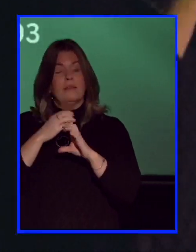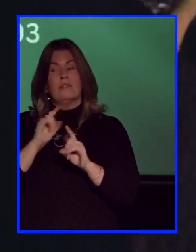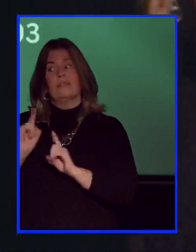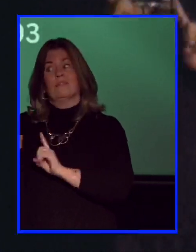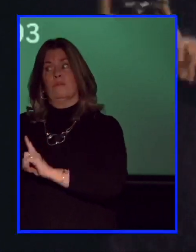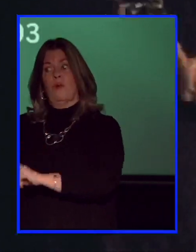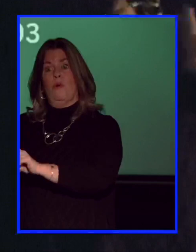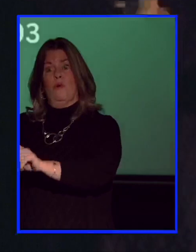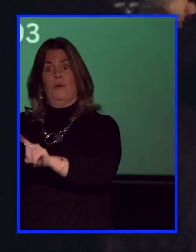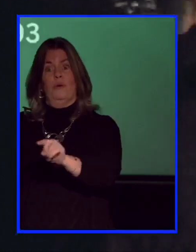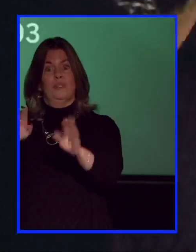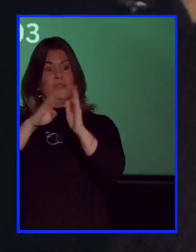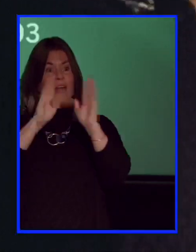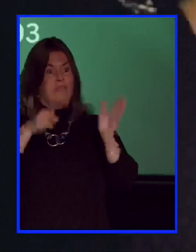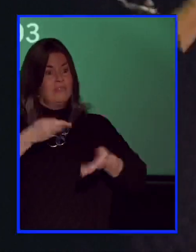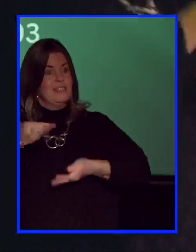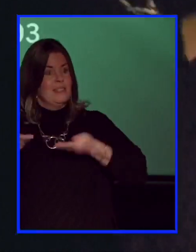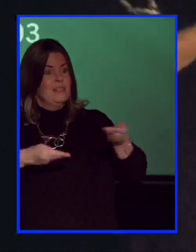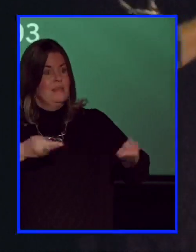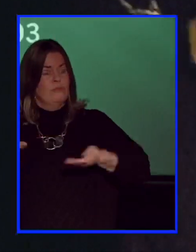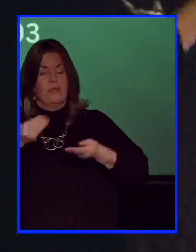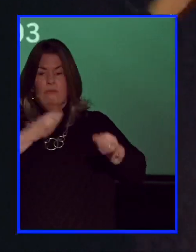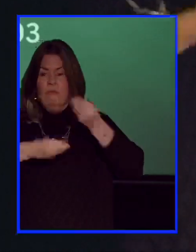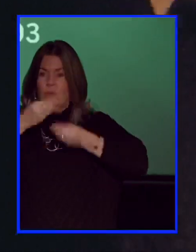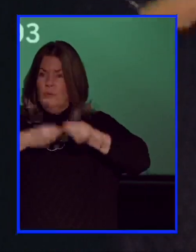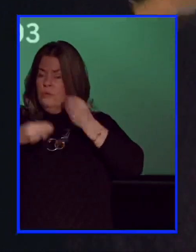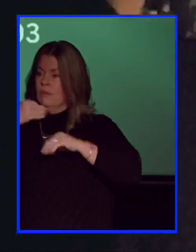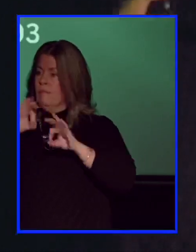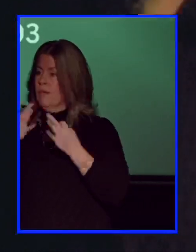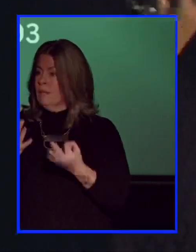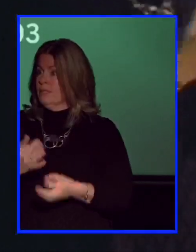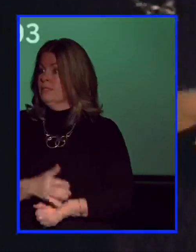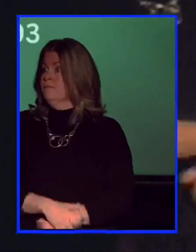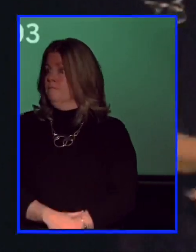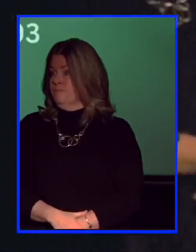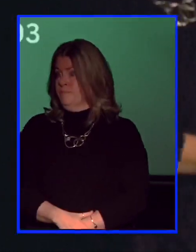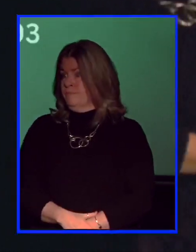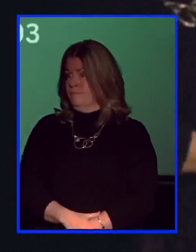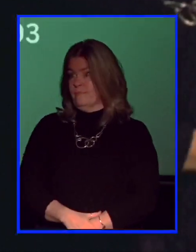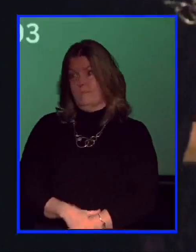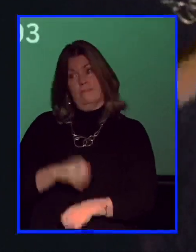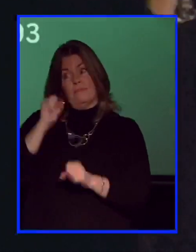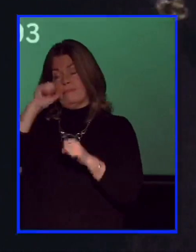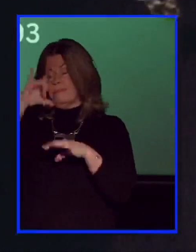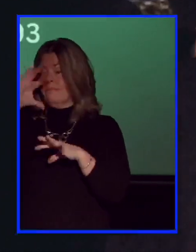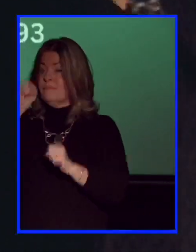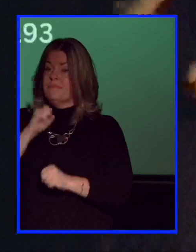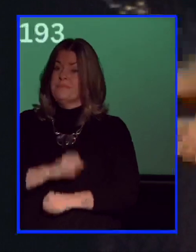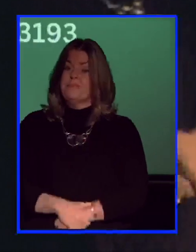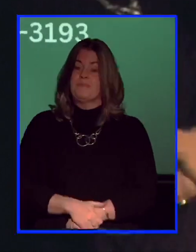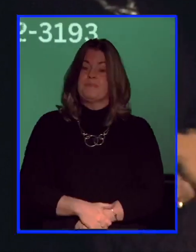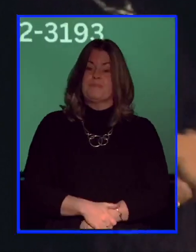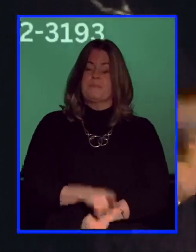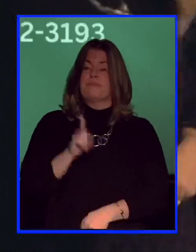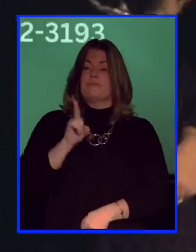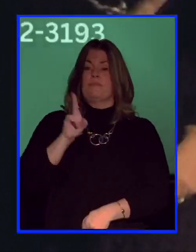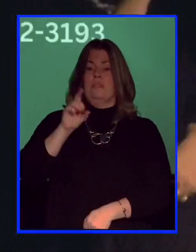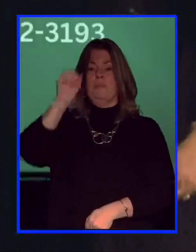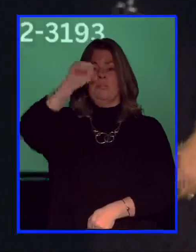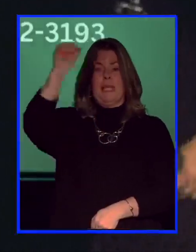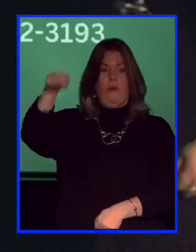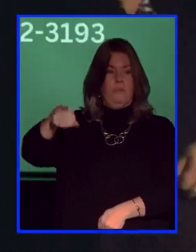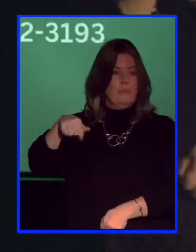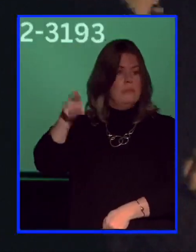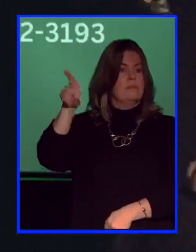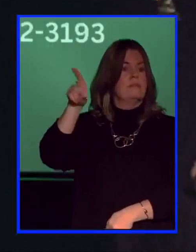route delivering meals to the families. No, it's amazing. And I was just up in St. Albans at